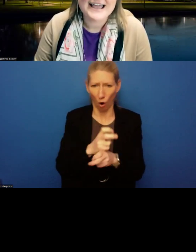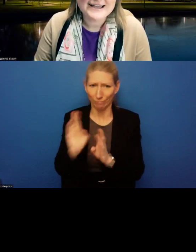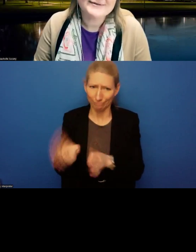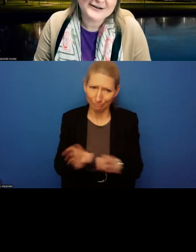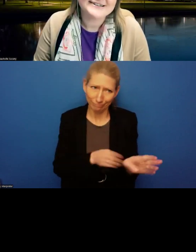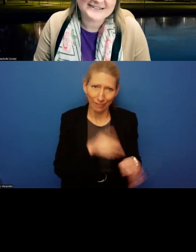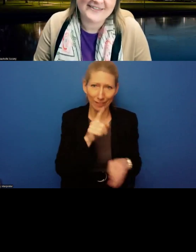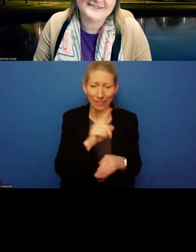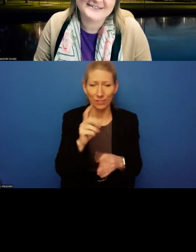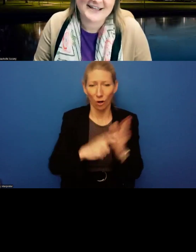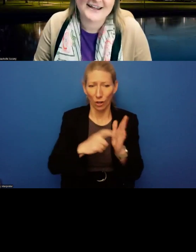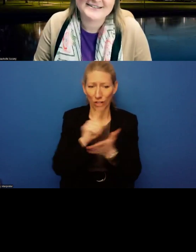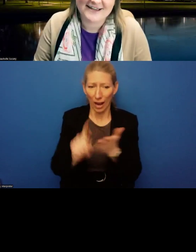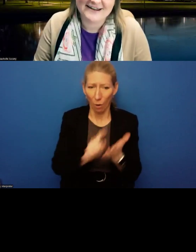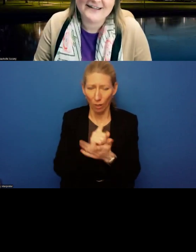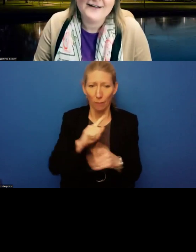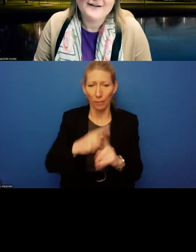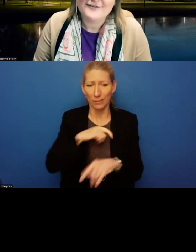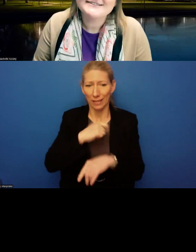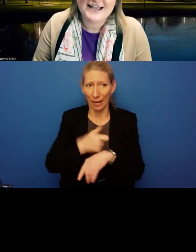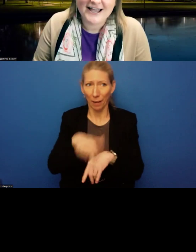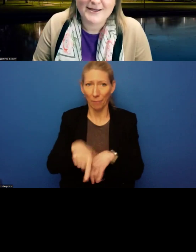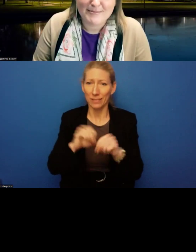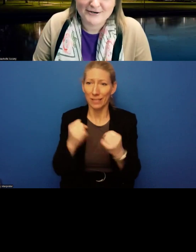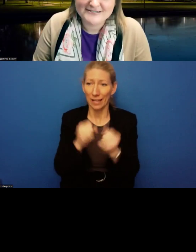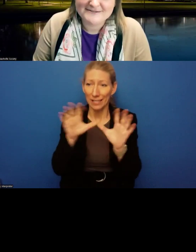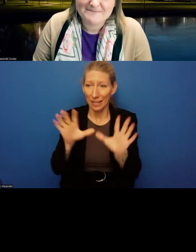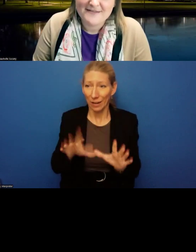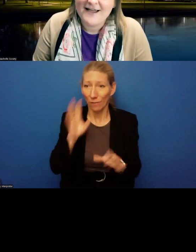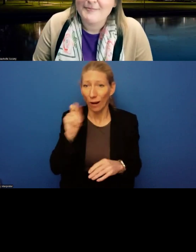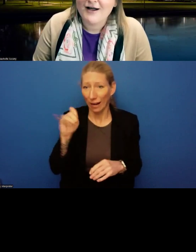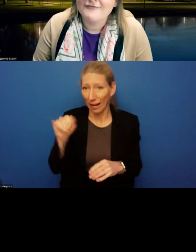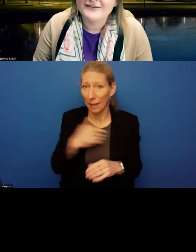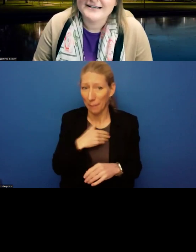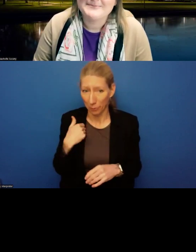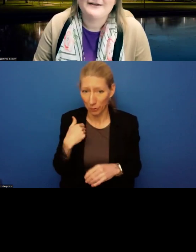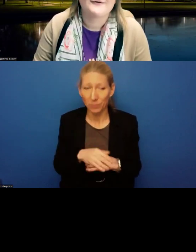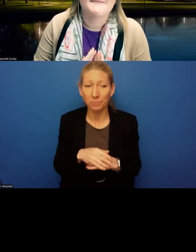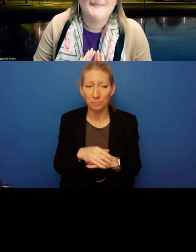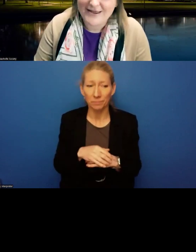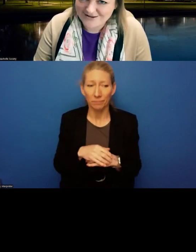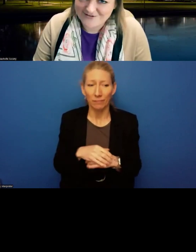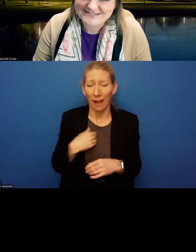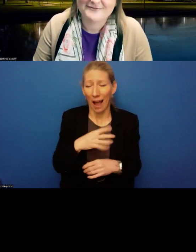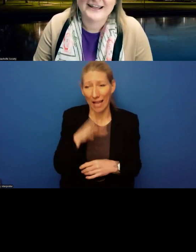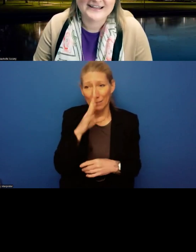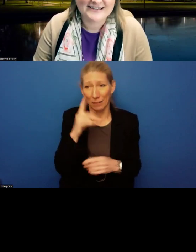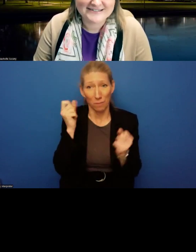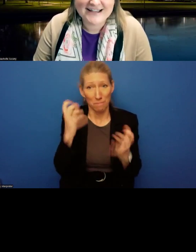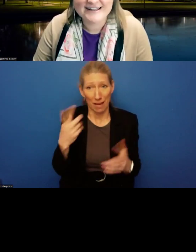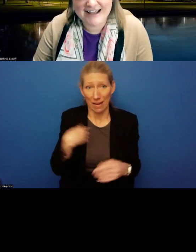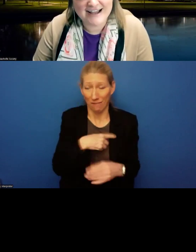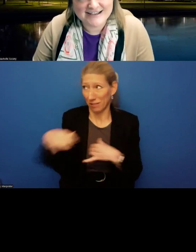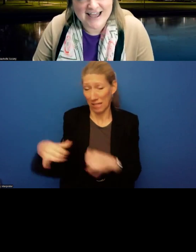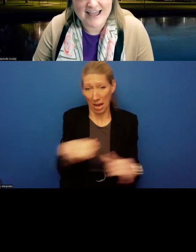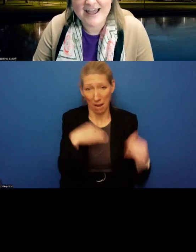Hours and putting together Society Sunday for us AIA members. I'm confident I speak for many of us when I